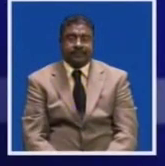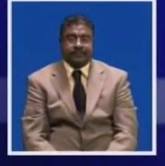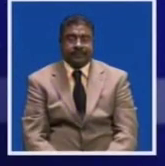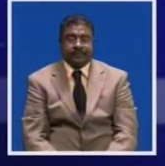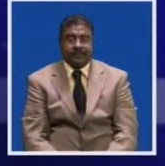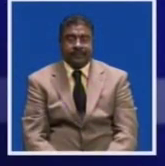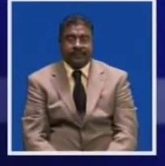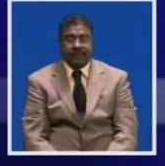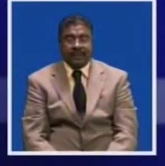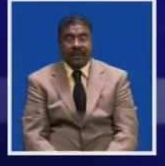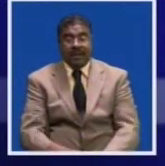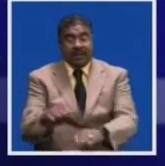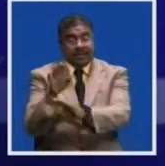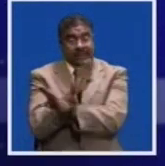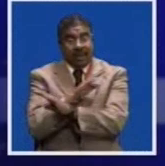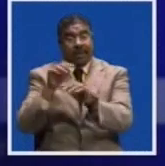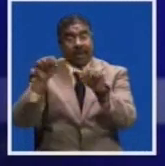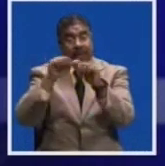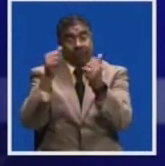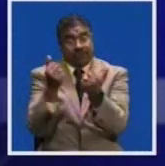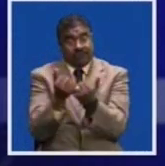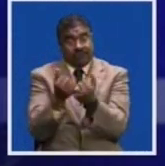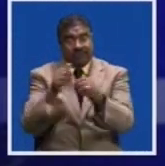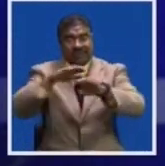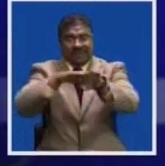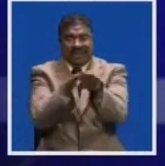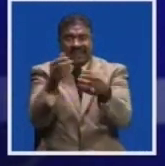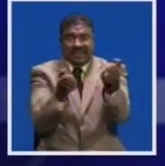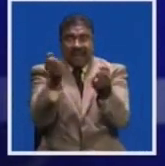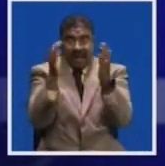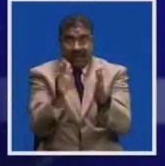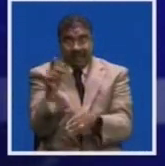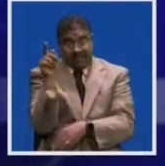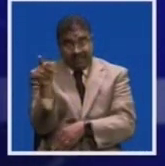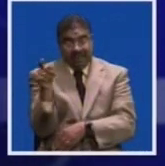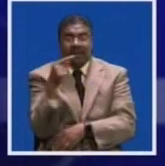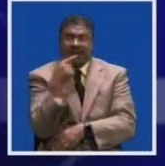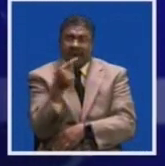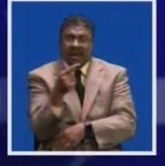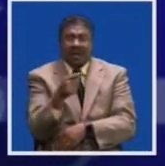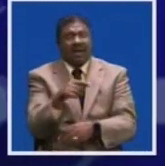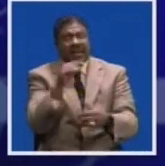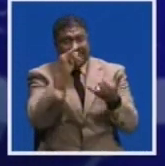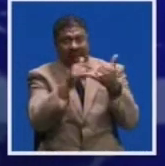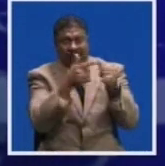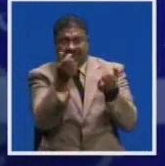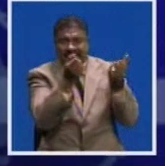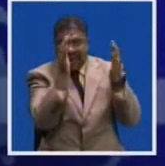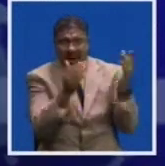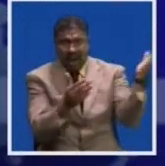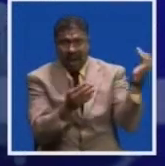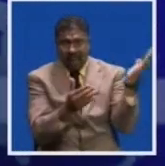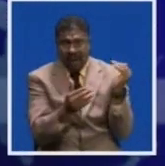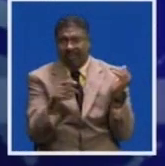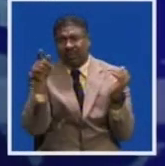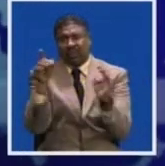And the Zambia Association of Truck Drivers has urged Zambians not to retaliate against South Africans in the advent of